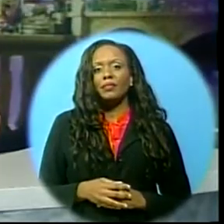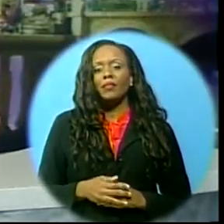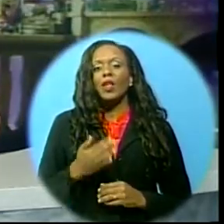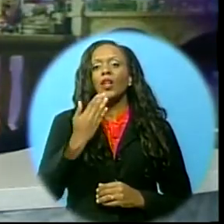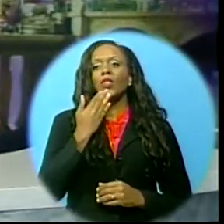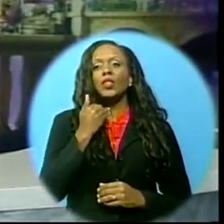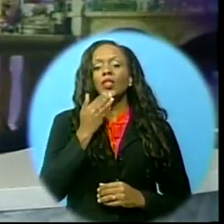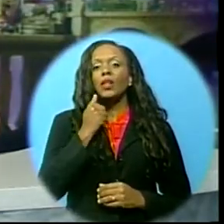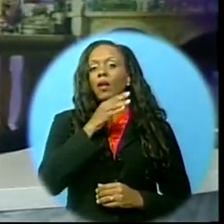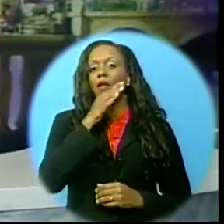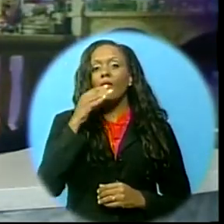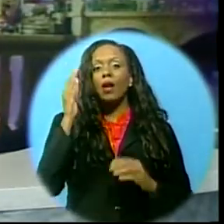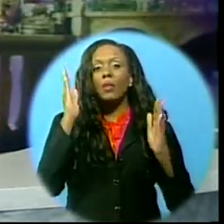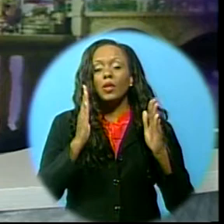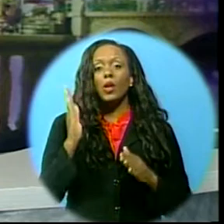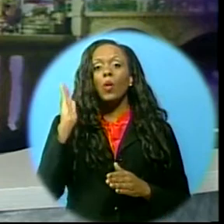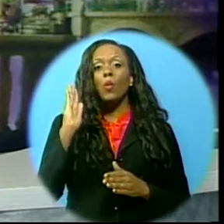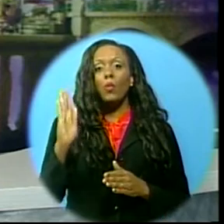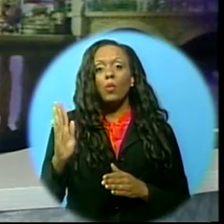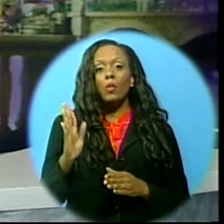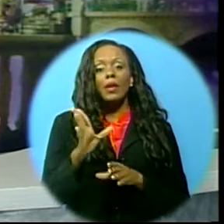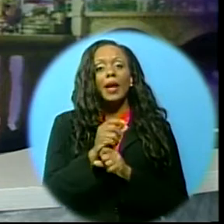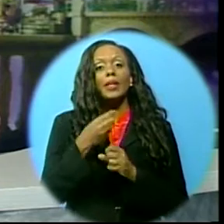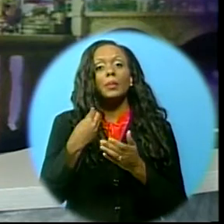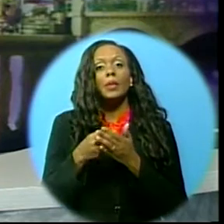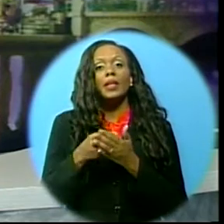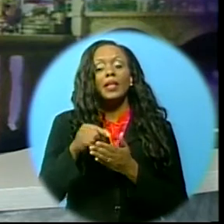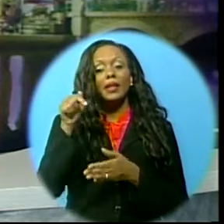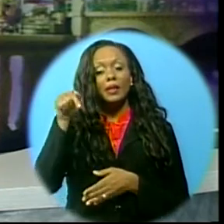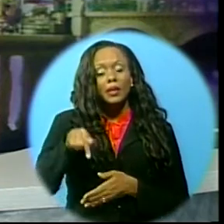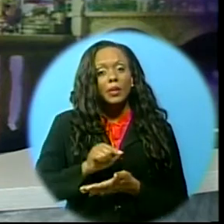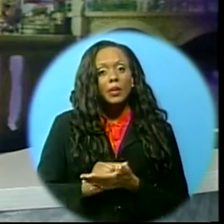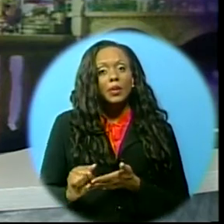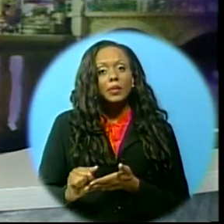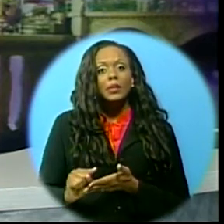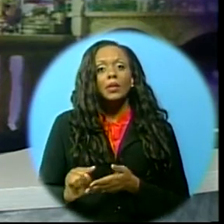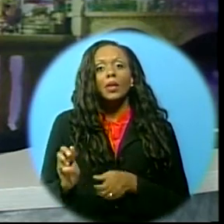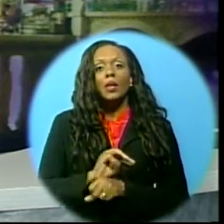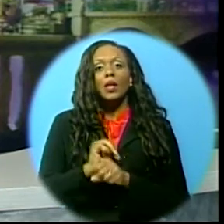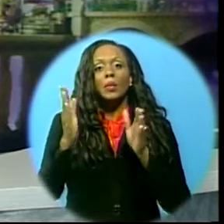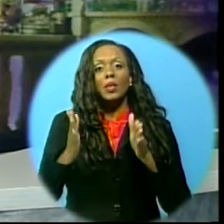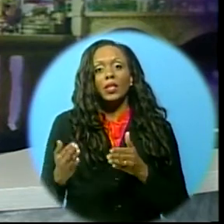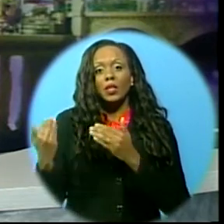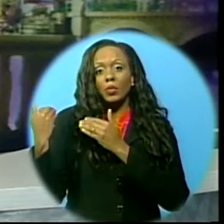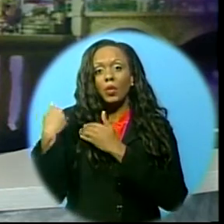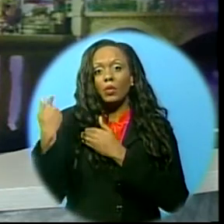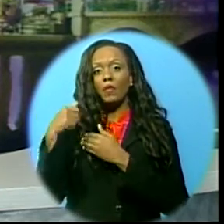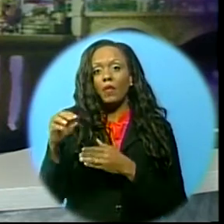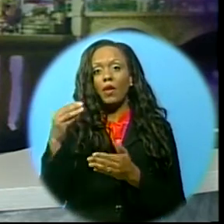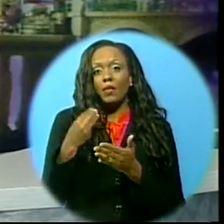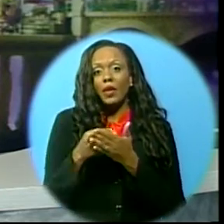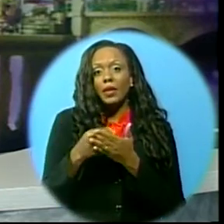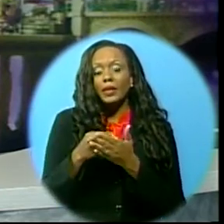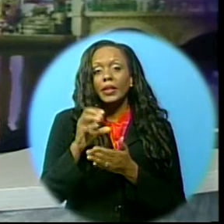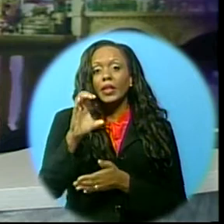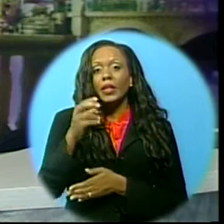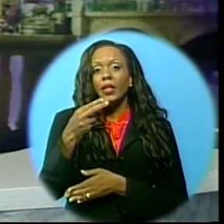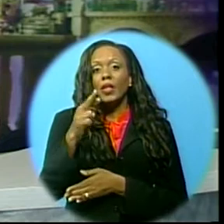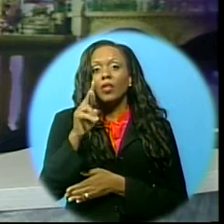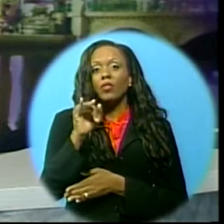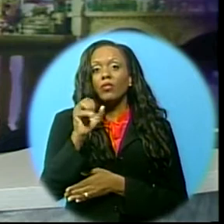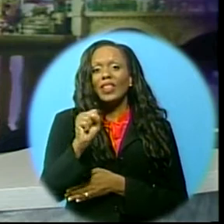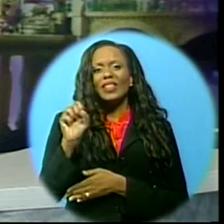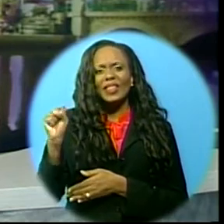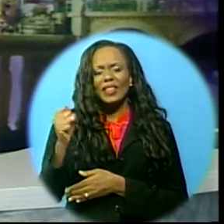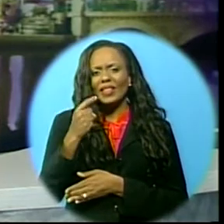sugar farmers will be paid this week. That's the assurance from Minister of Finance and Economic Affairs, Chris Sinclair. He